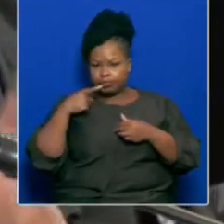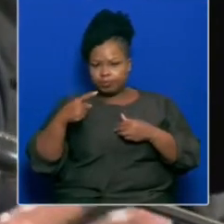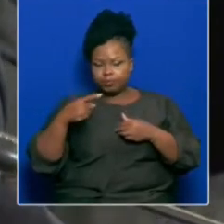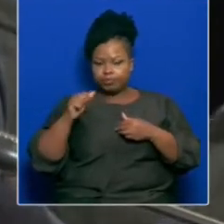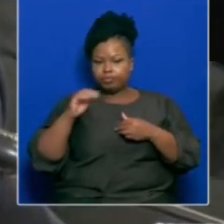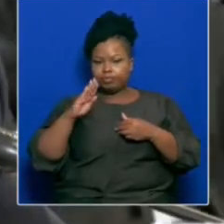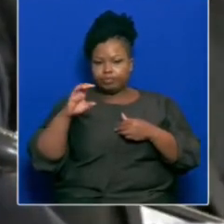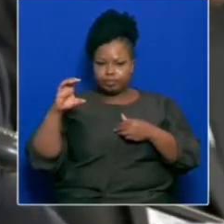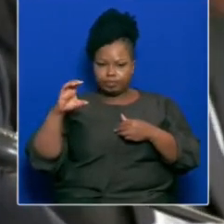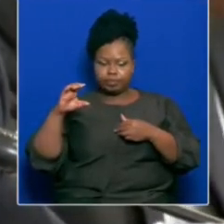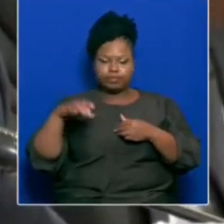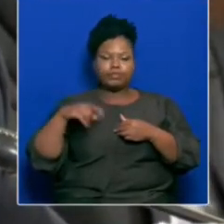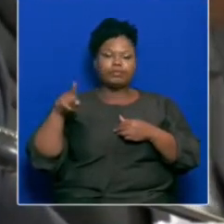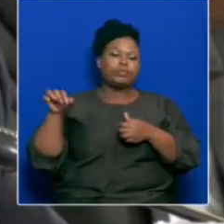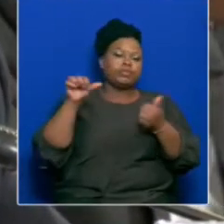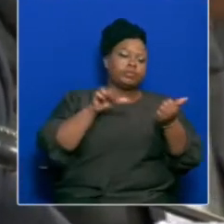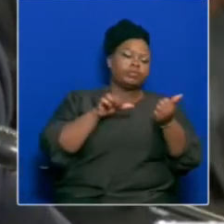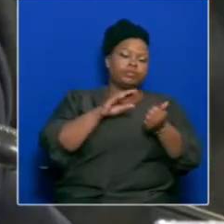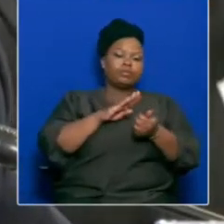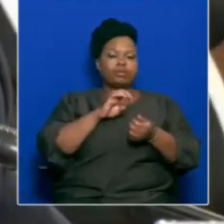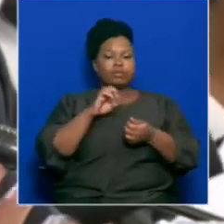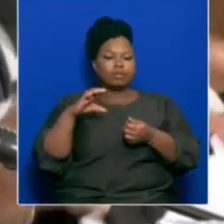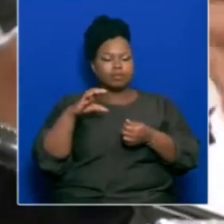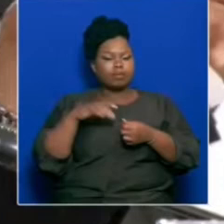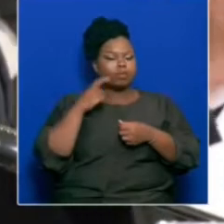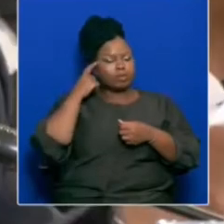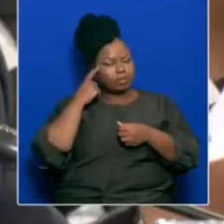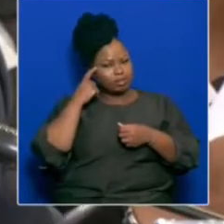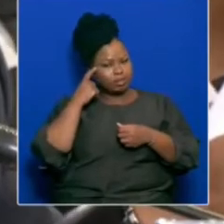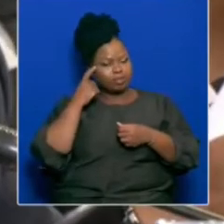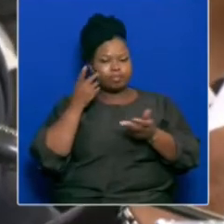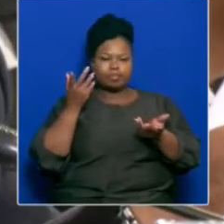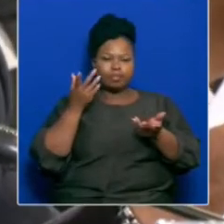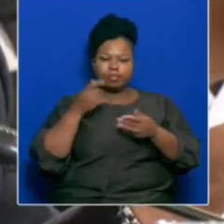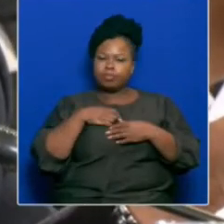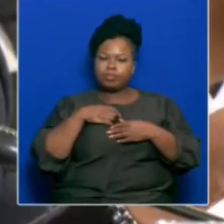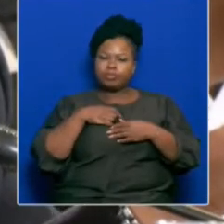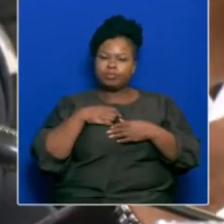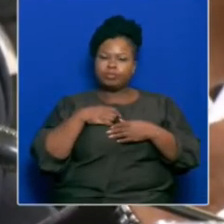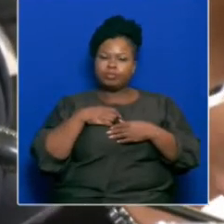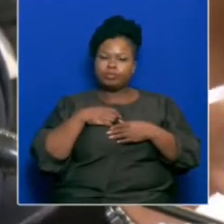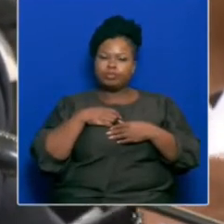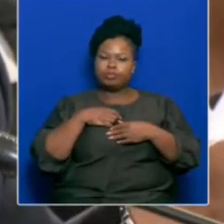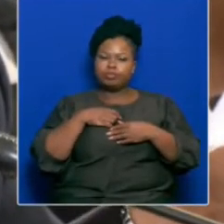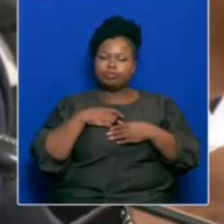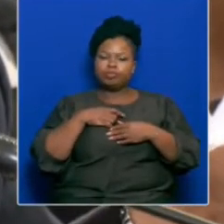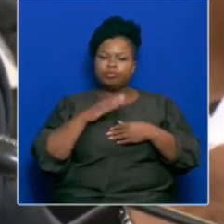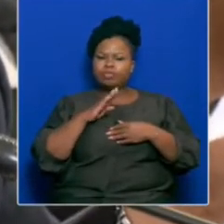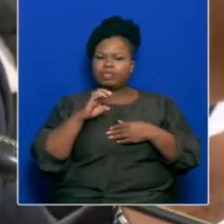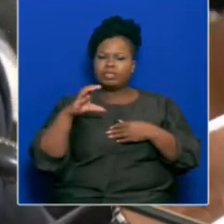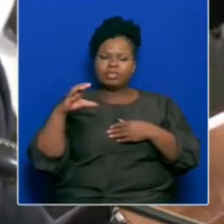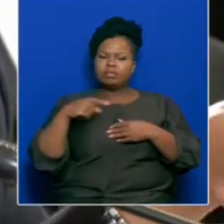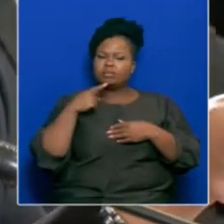let this go back to the BEC to consider what in fact is the BEC to do with